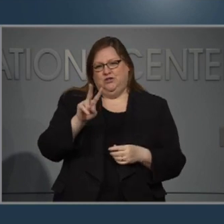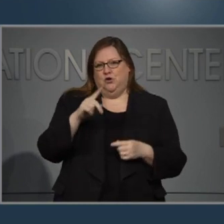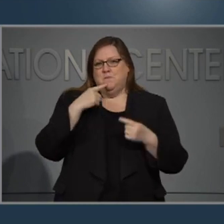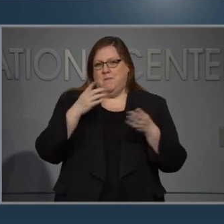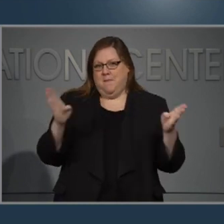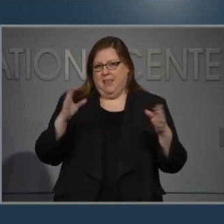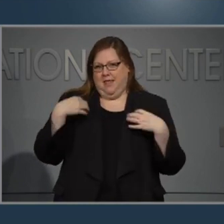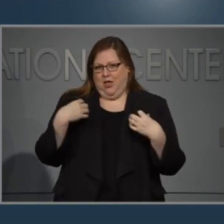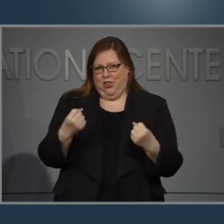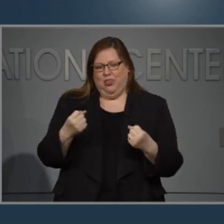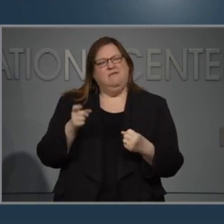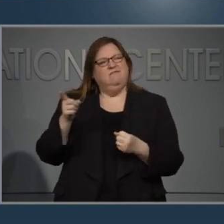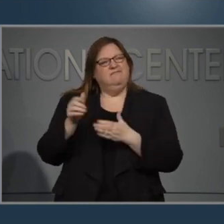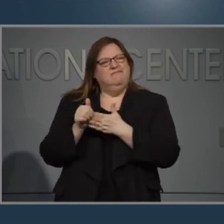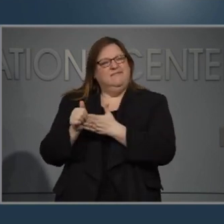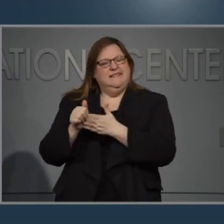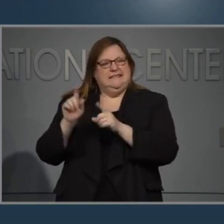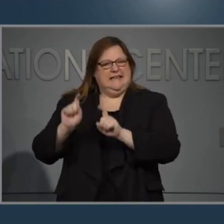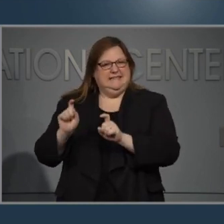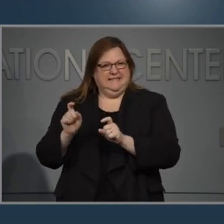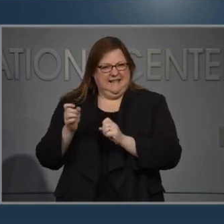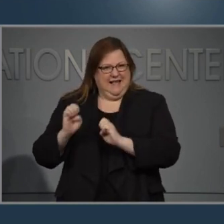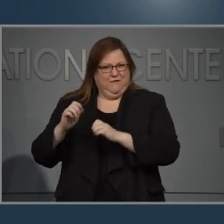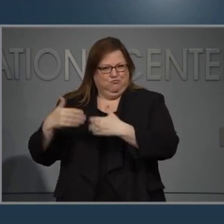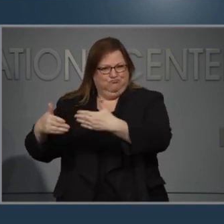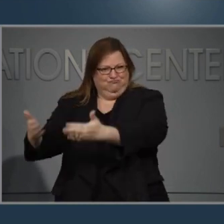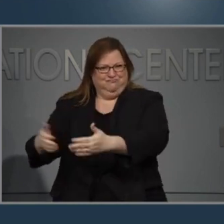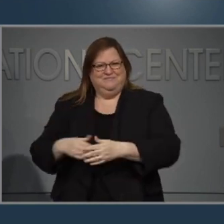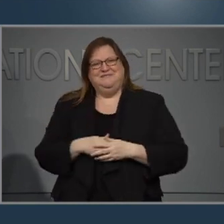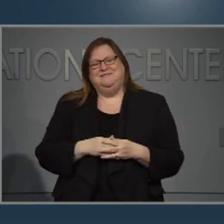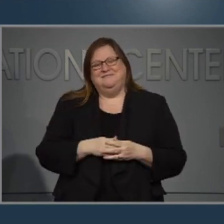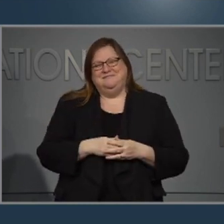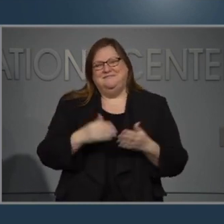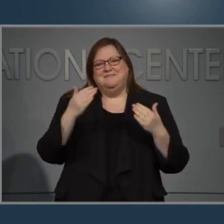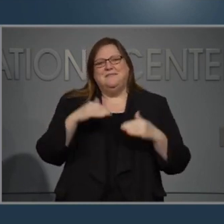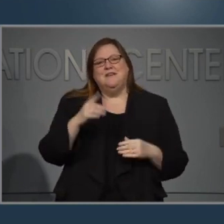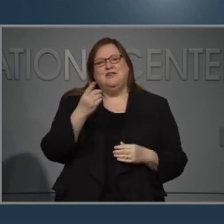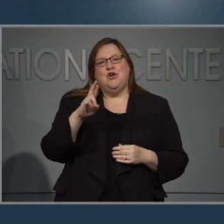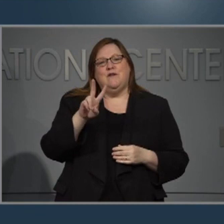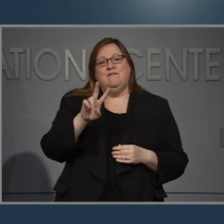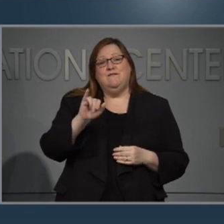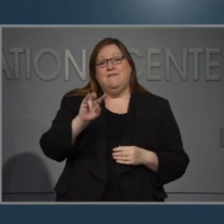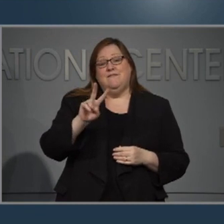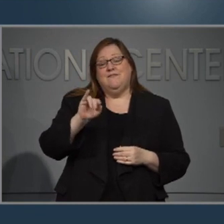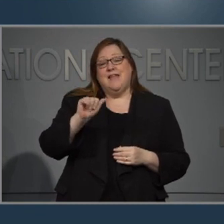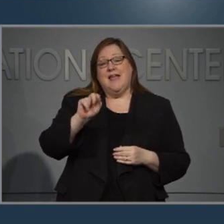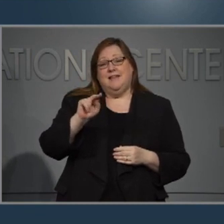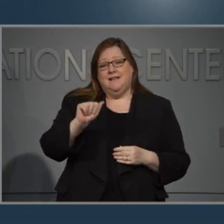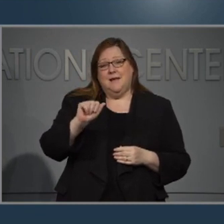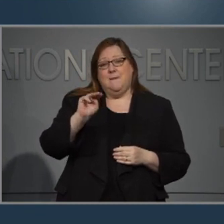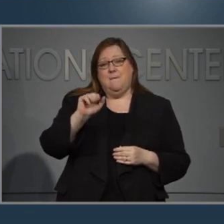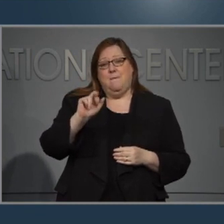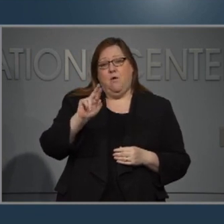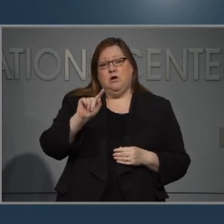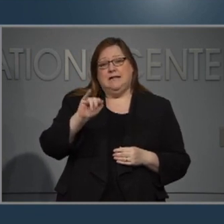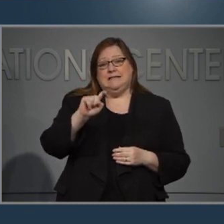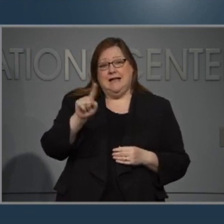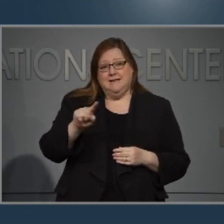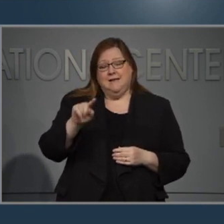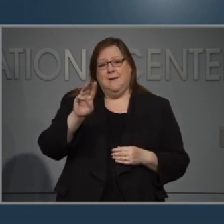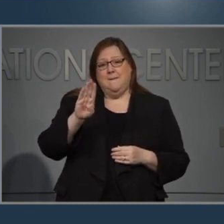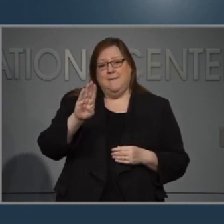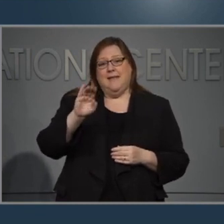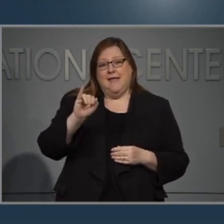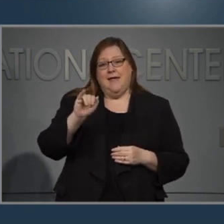leading our testing effort. And Dr. Viviana Martinez-Bianchi with the Duke Department of Family Medicine and Community